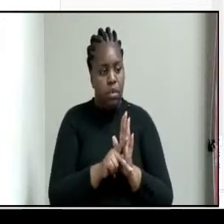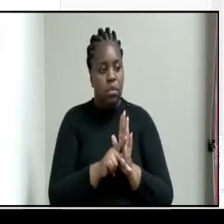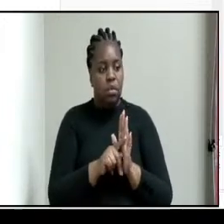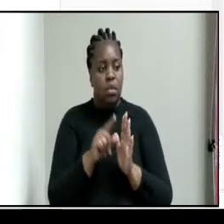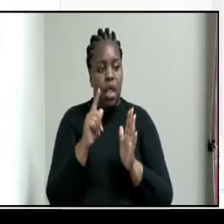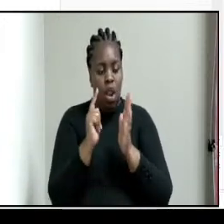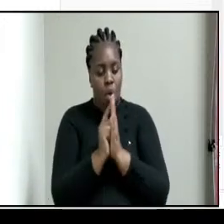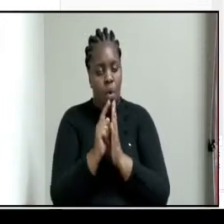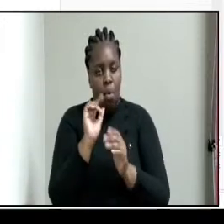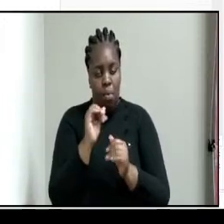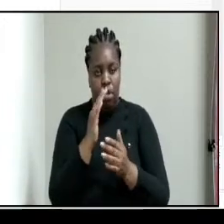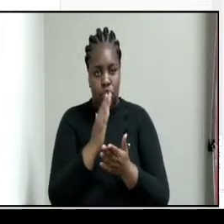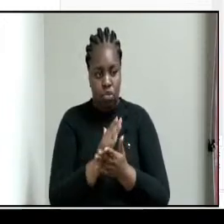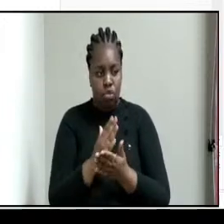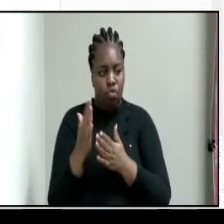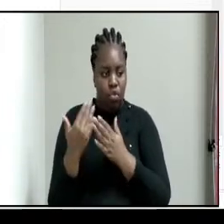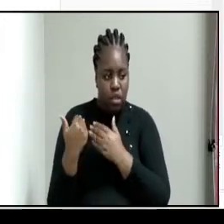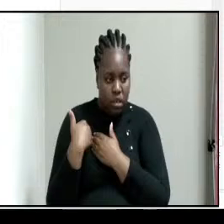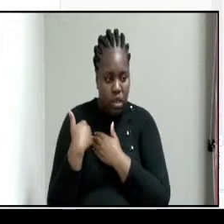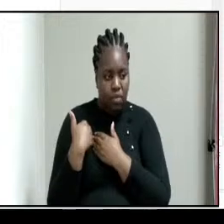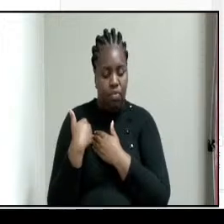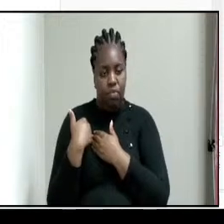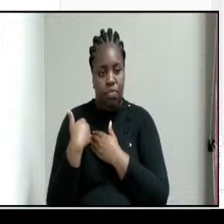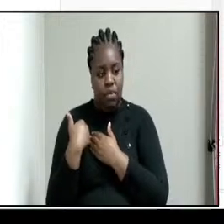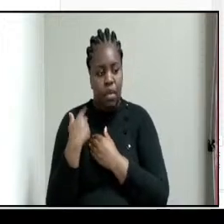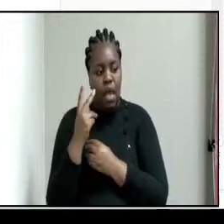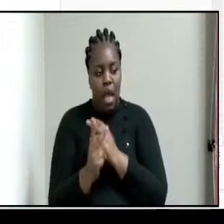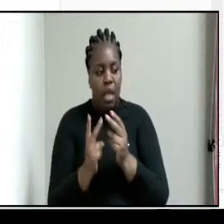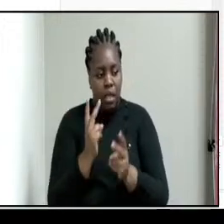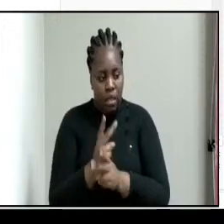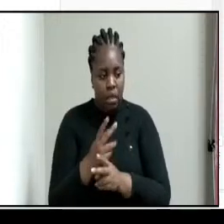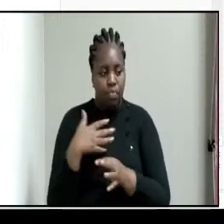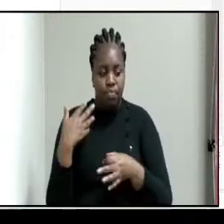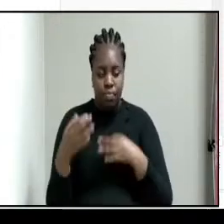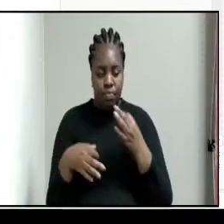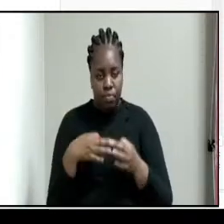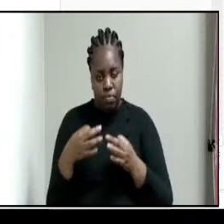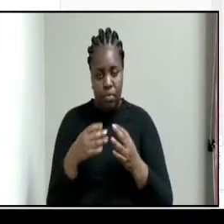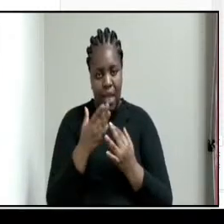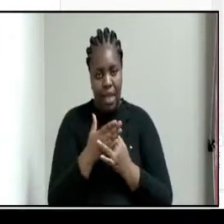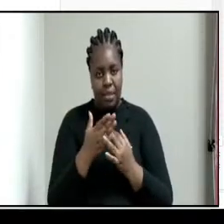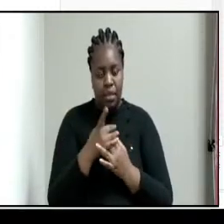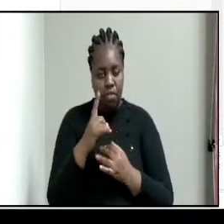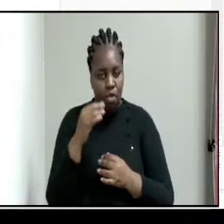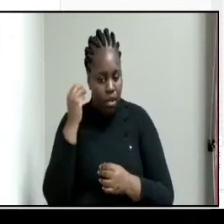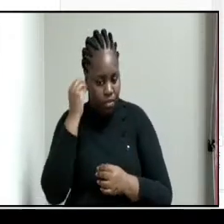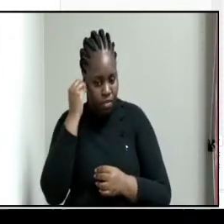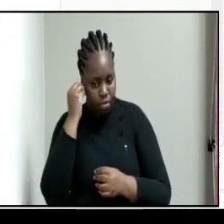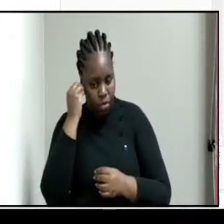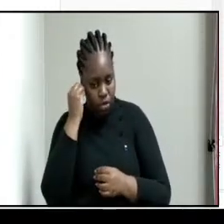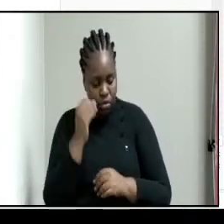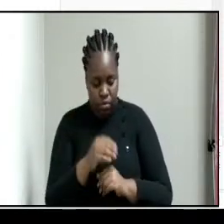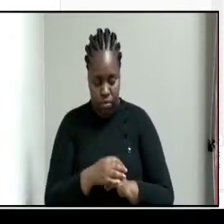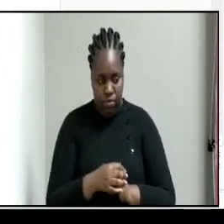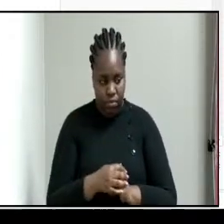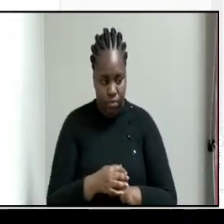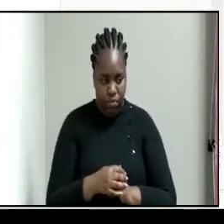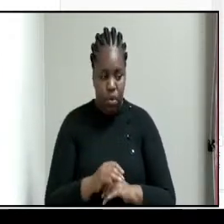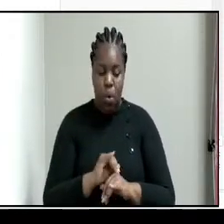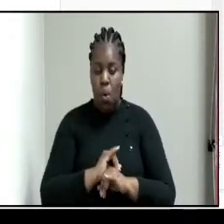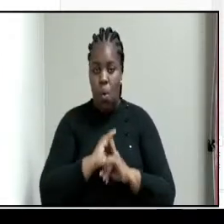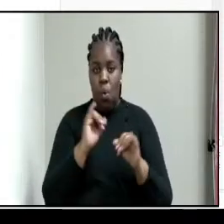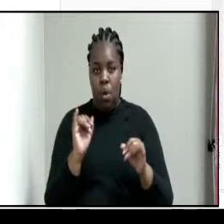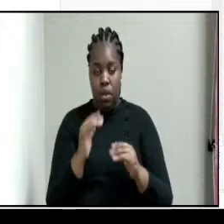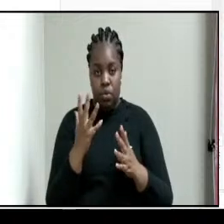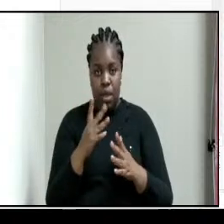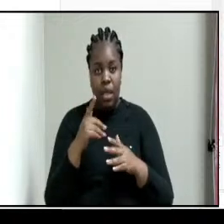must ensure food is safe and uncontaminated. Again, I will emphasize the issue of access to information here, especially in the